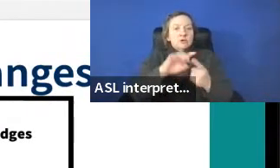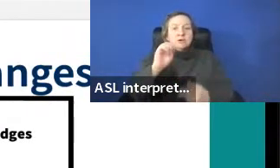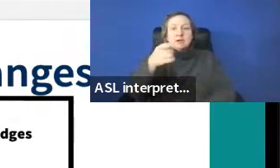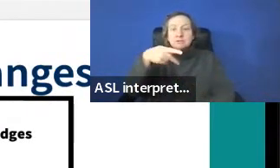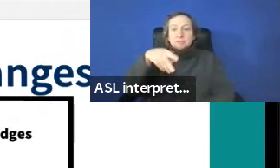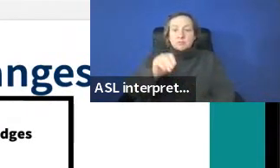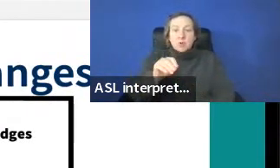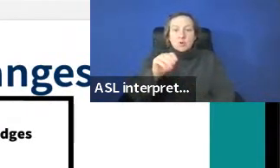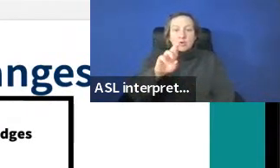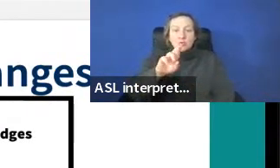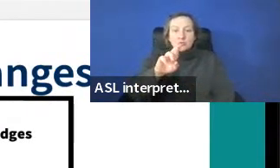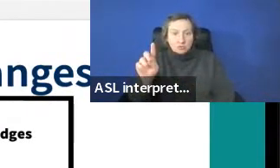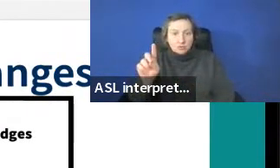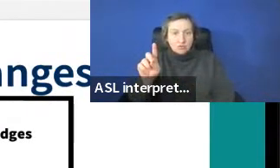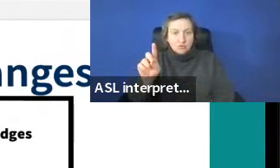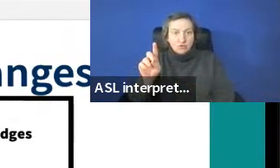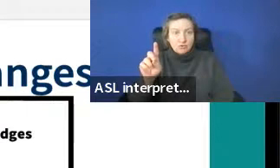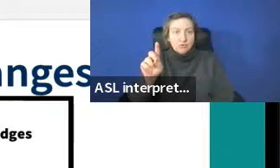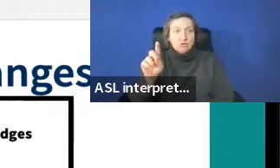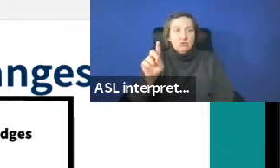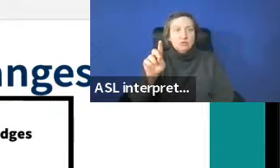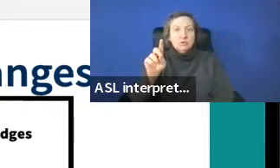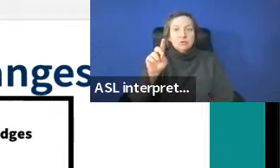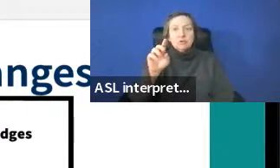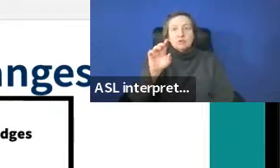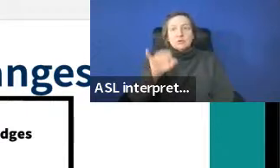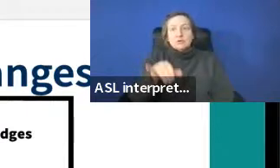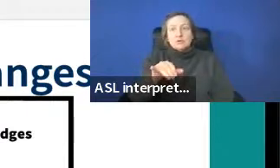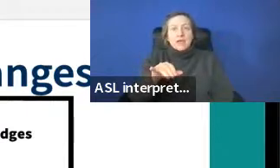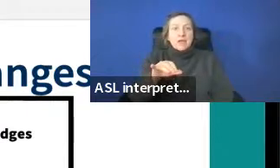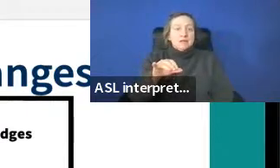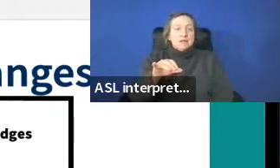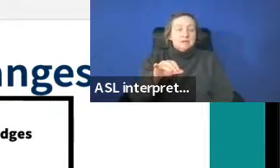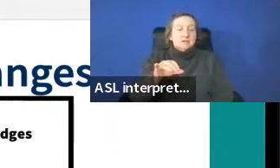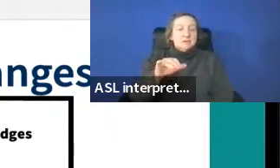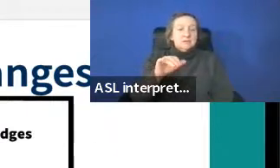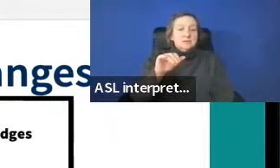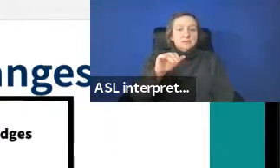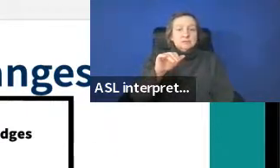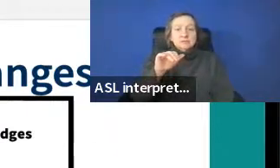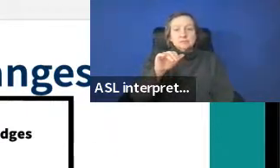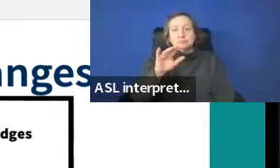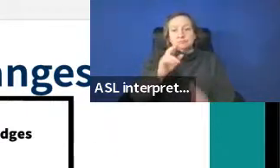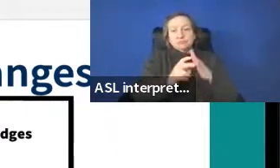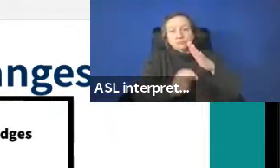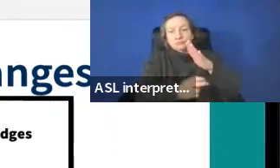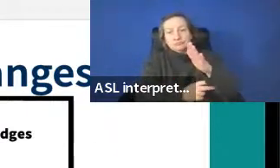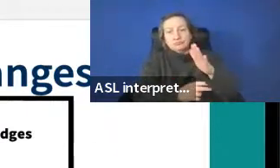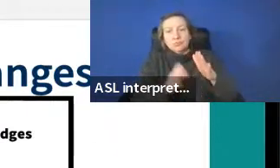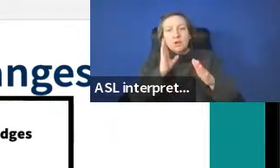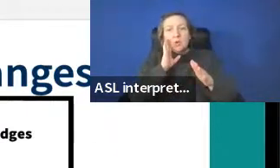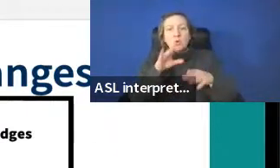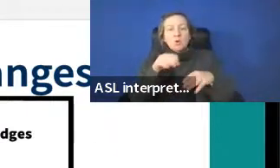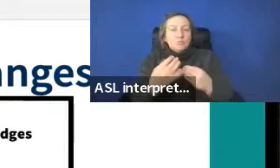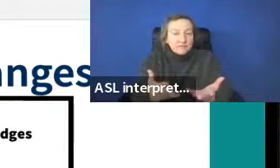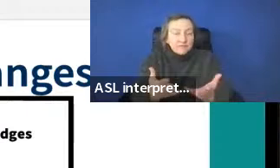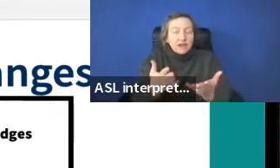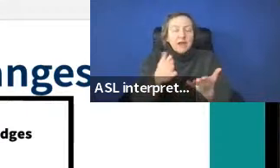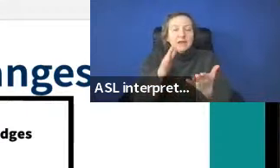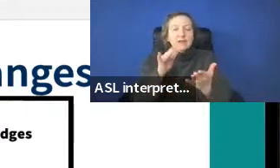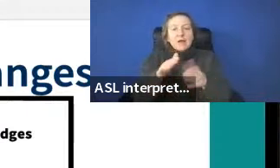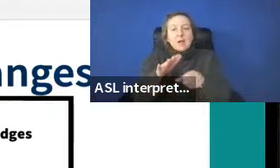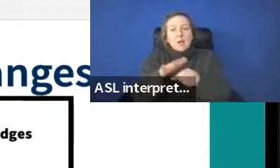would provide, that arterial bridge would provide the local access to the Bridgeton